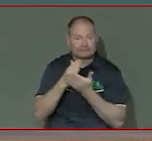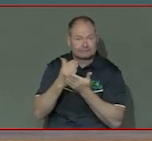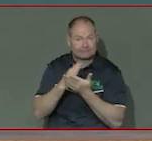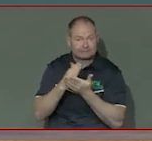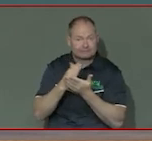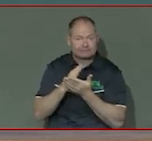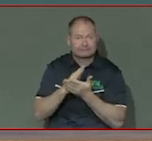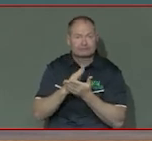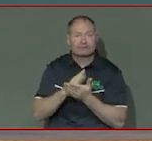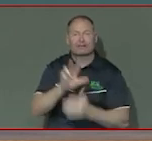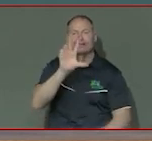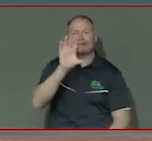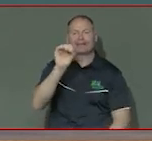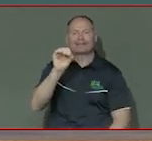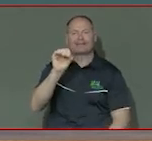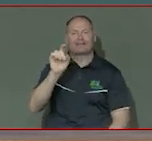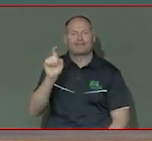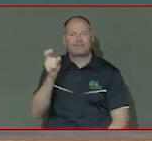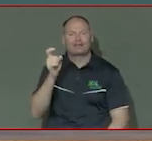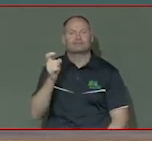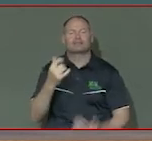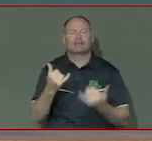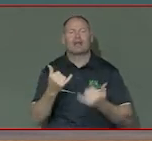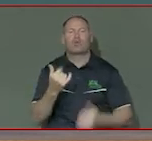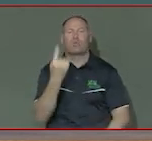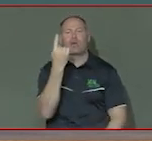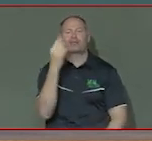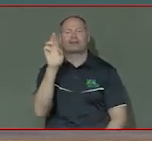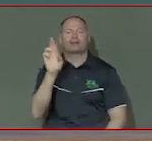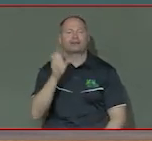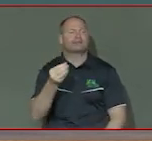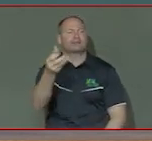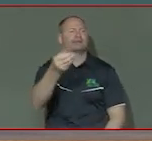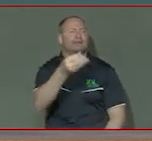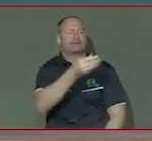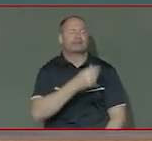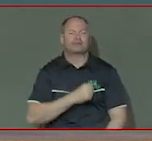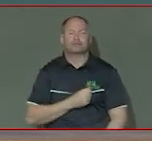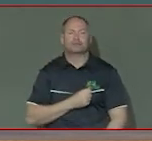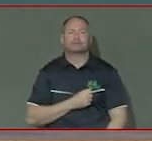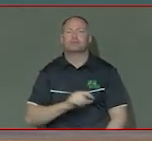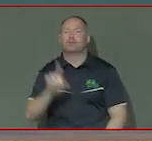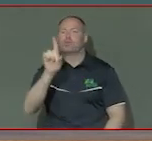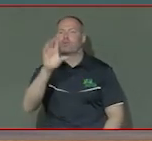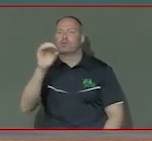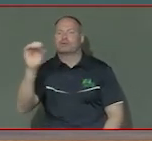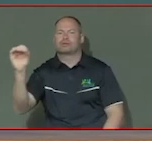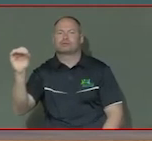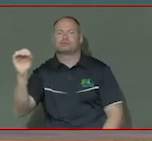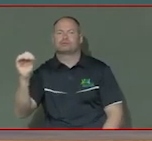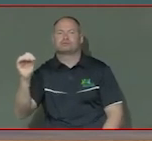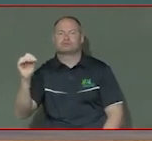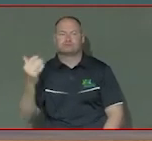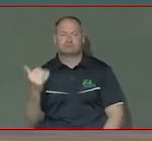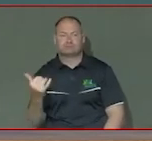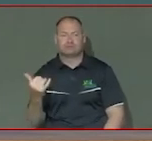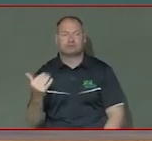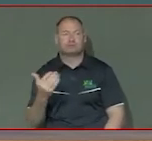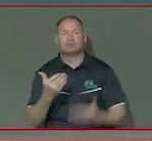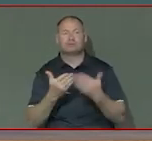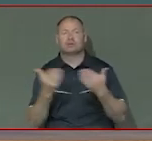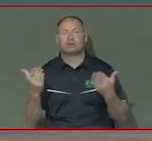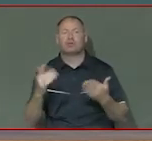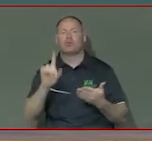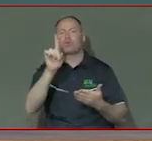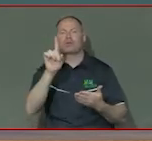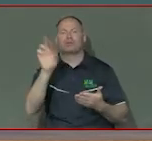so each share got 1 rand. Am I right? And for the 100,000, we had 100,000, so each one of them got 1